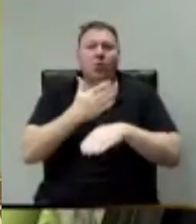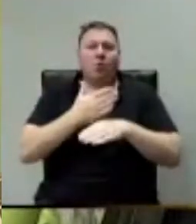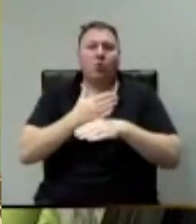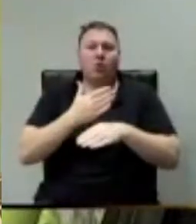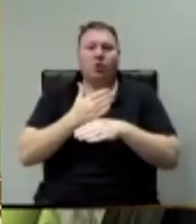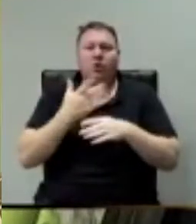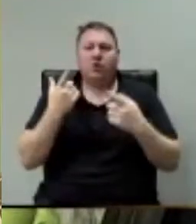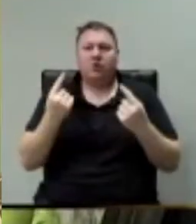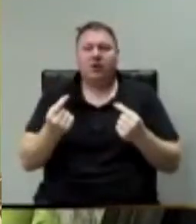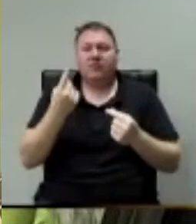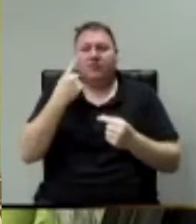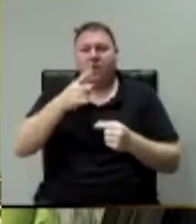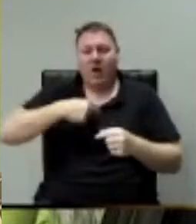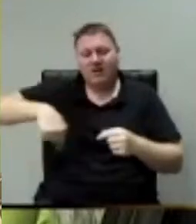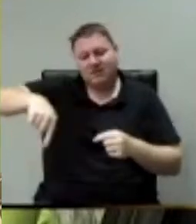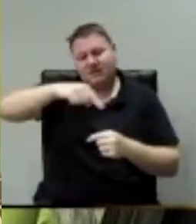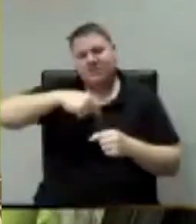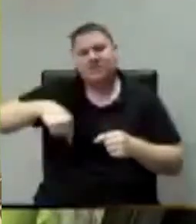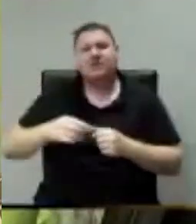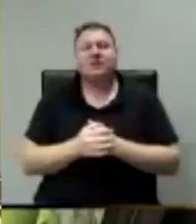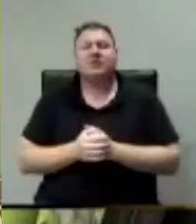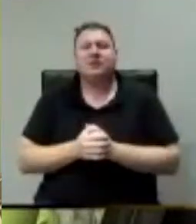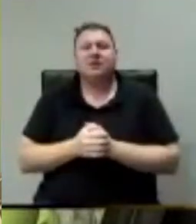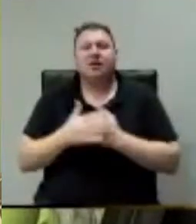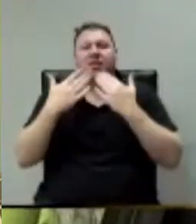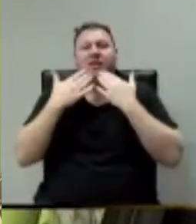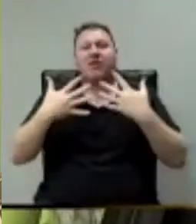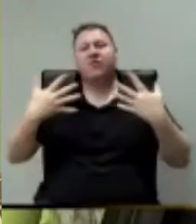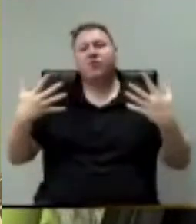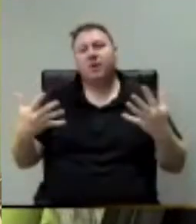have done for us. And thank you